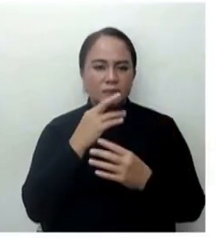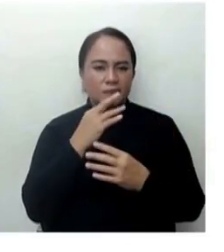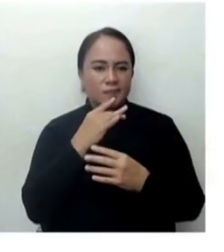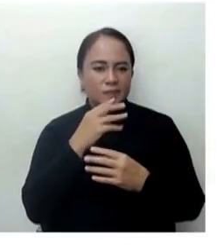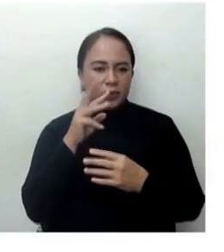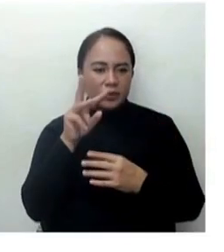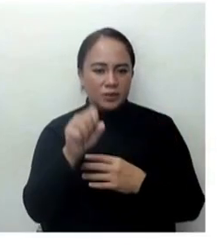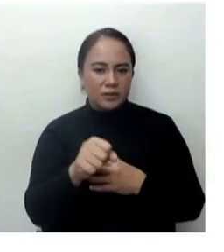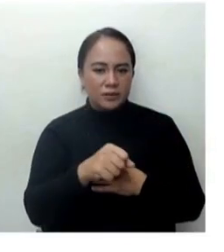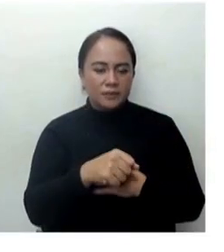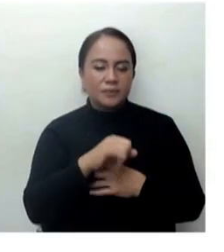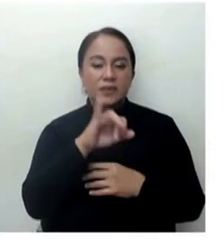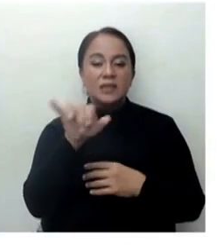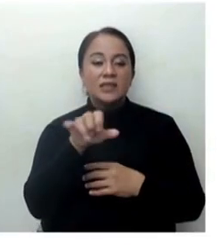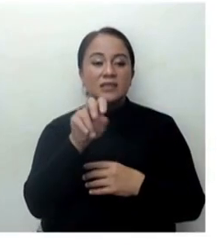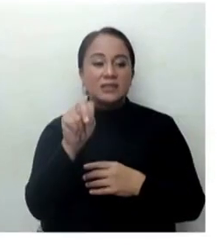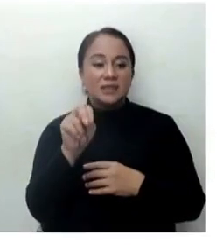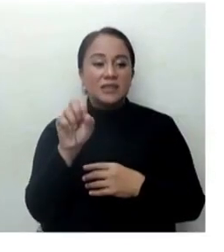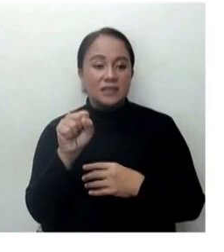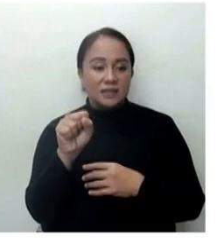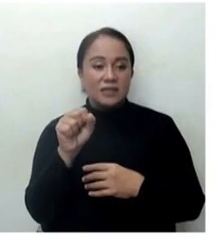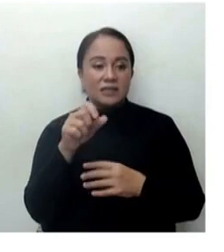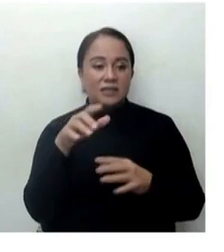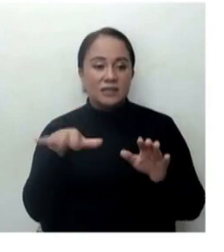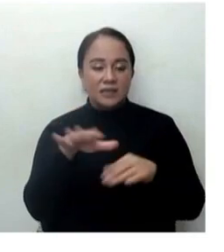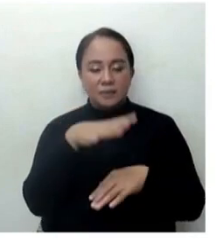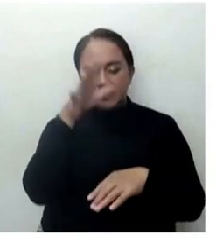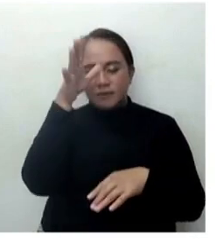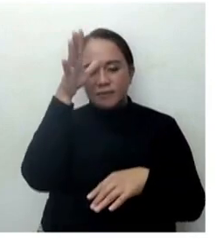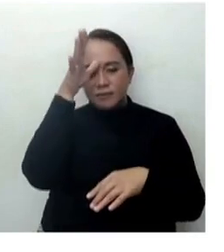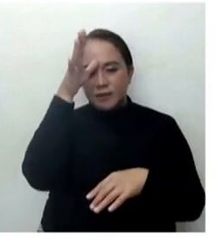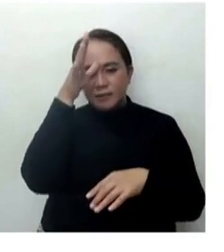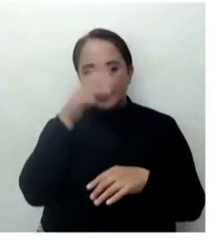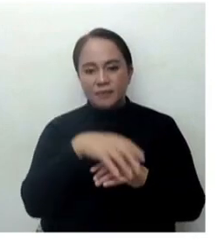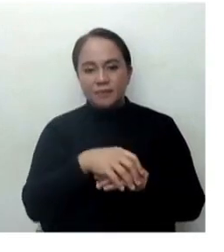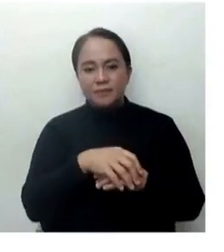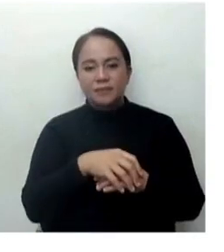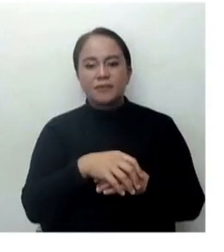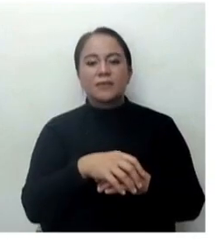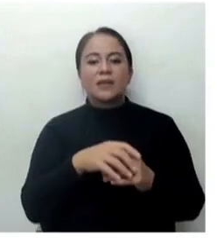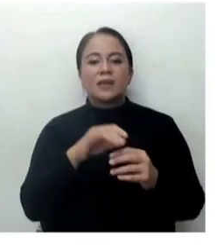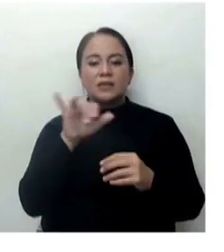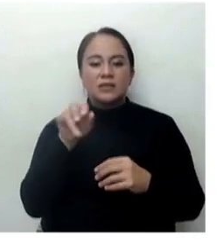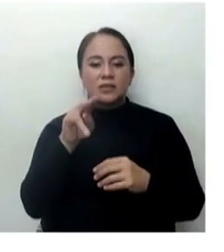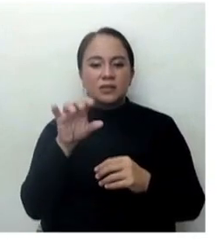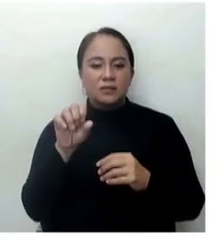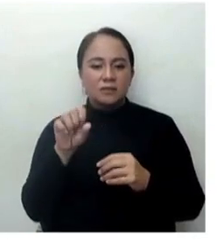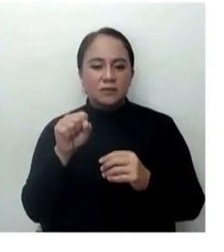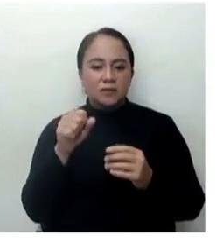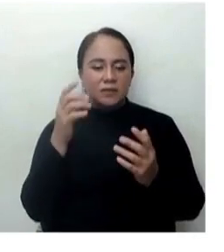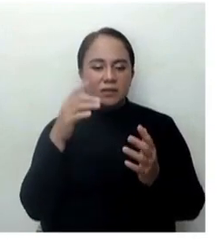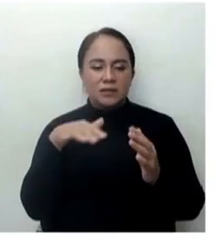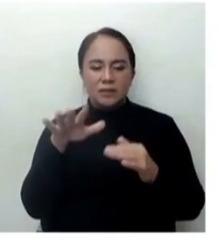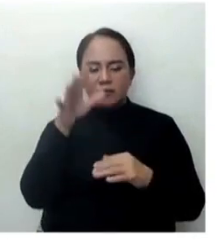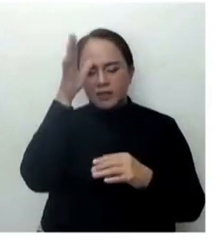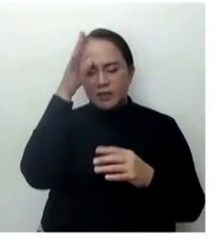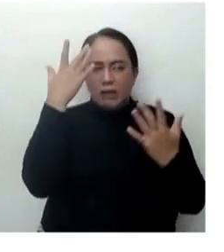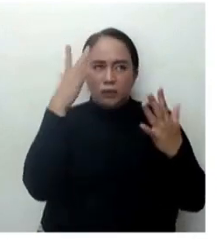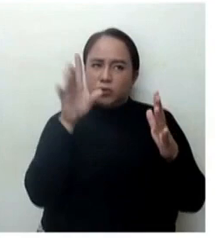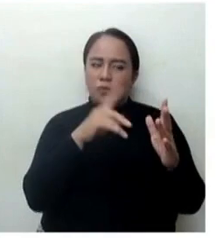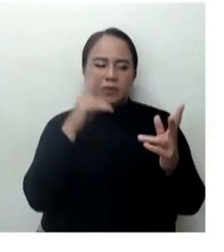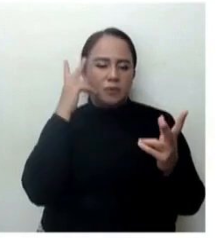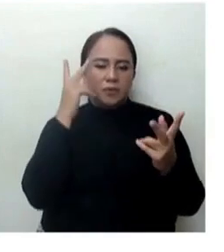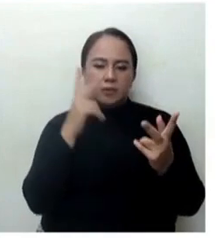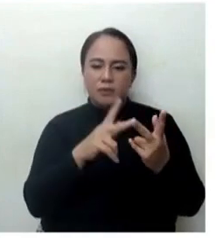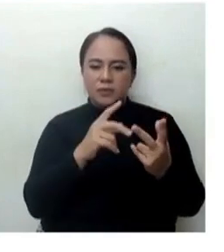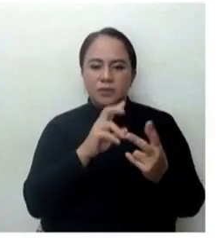was Jed's stepfather. No? Okay. As to what could be the motivations of Jed's stepfather. Okay. He